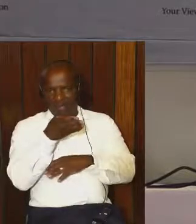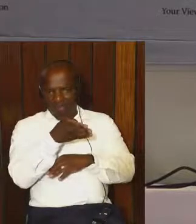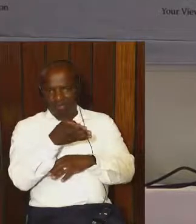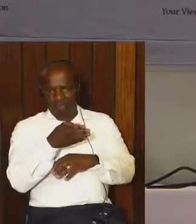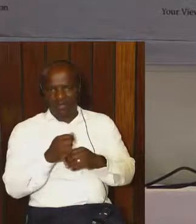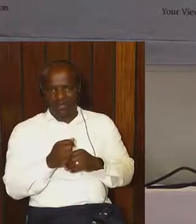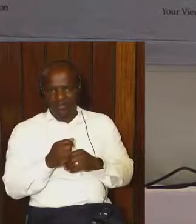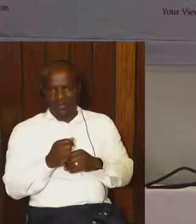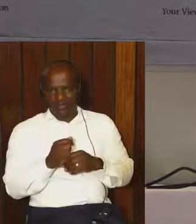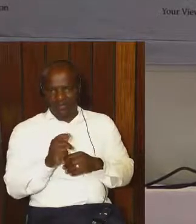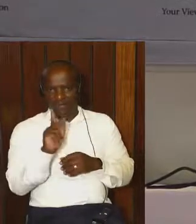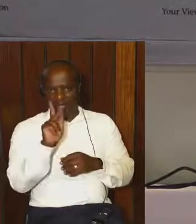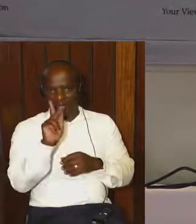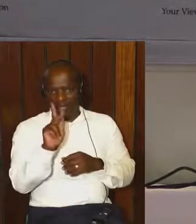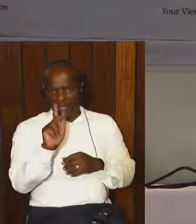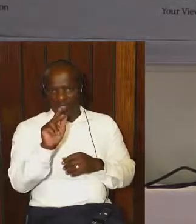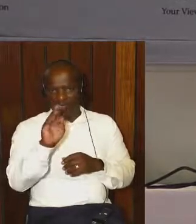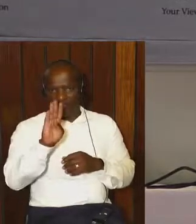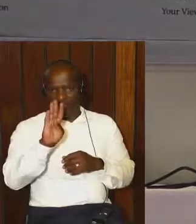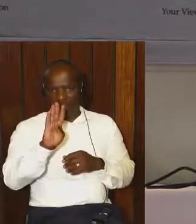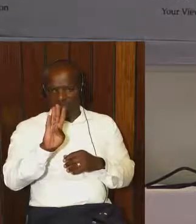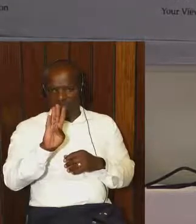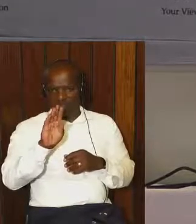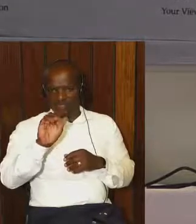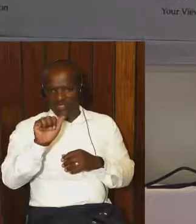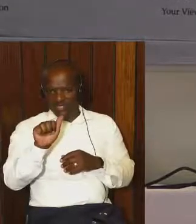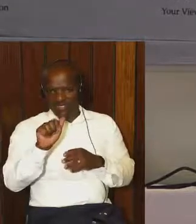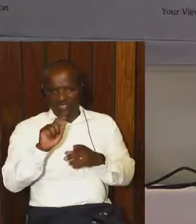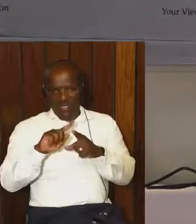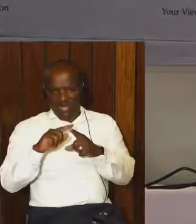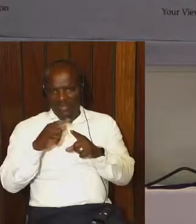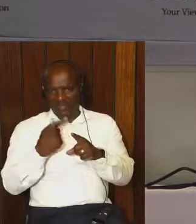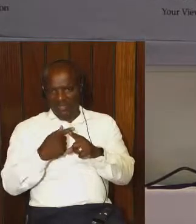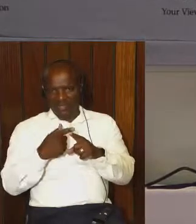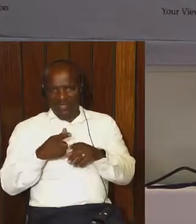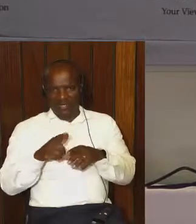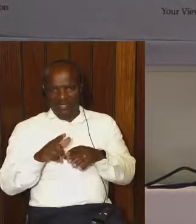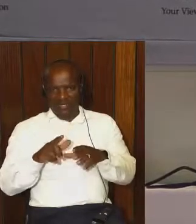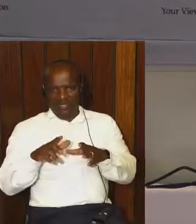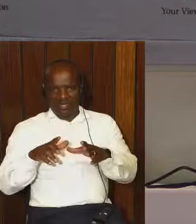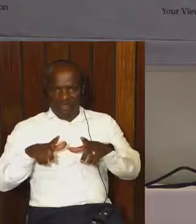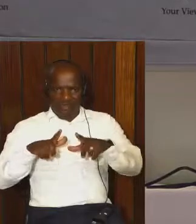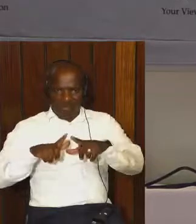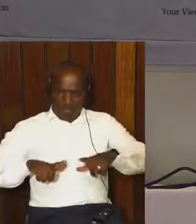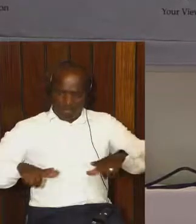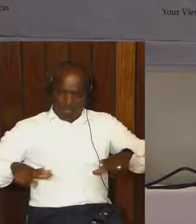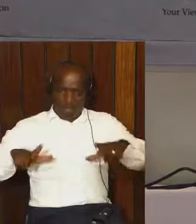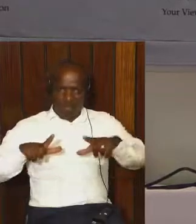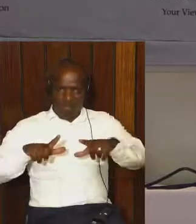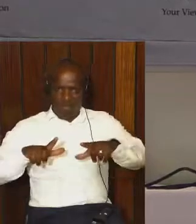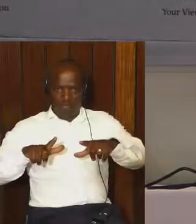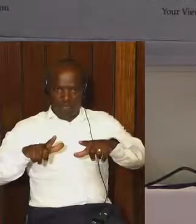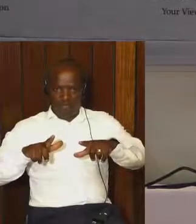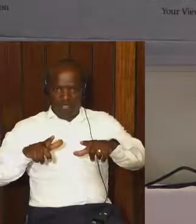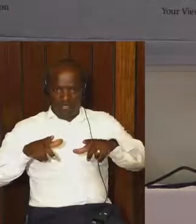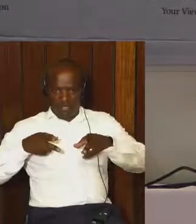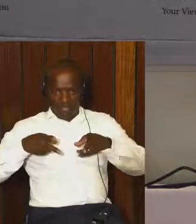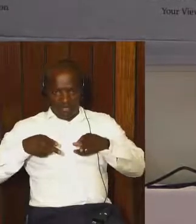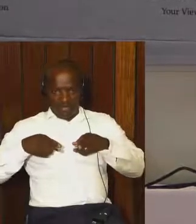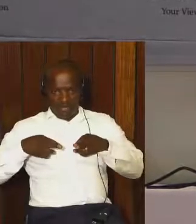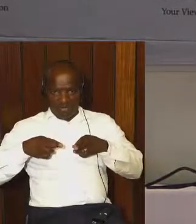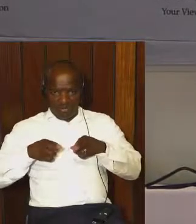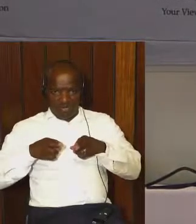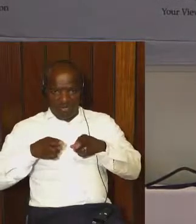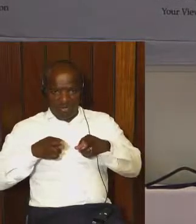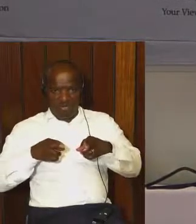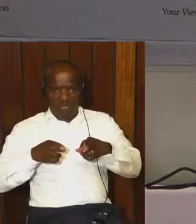the K46 in Diepsloot, just as an example, there's whole sections of a road that must be replaced. There are culverts that